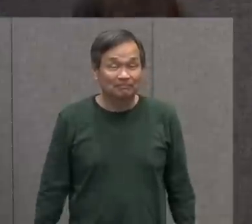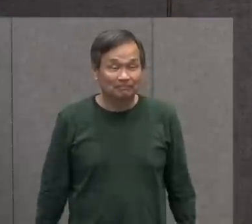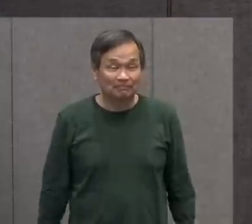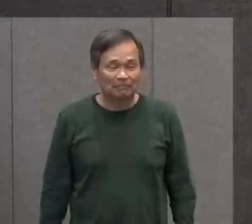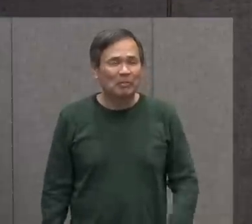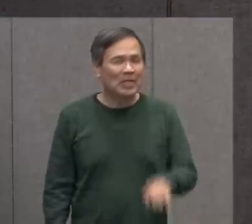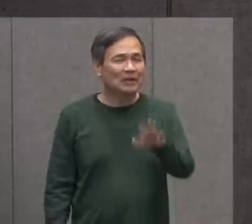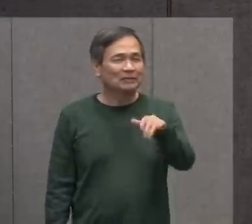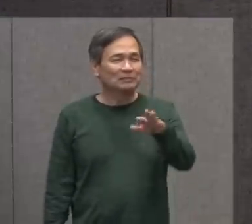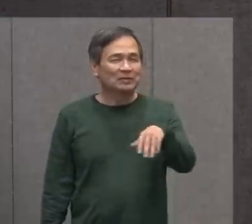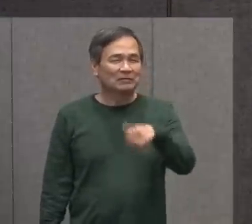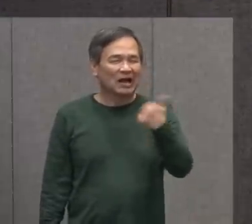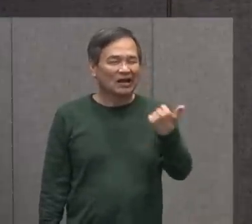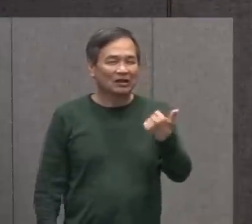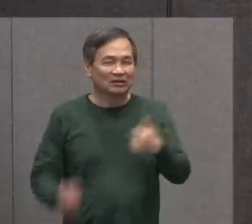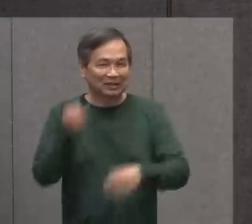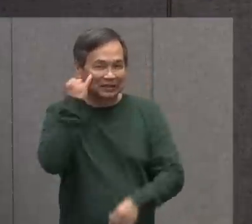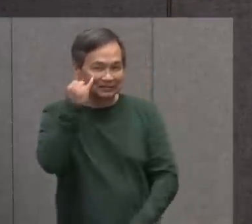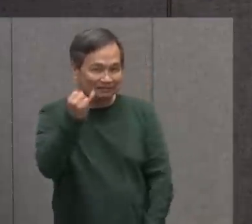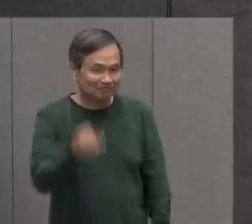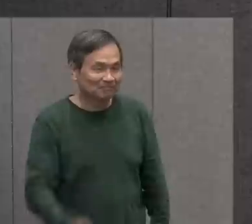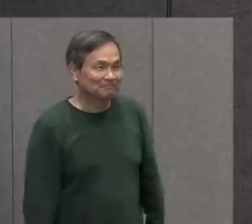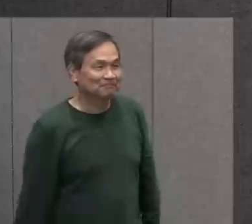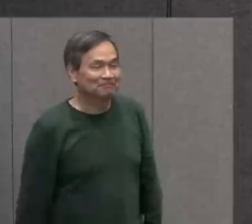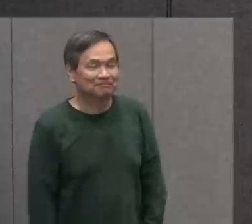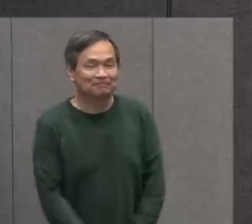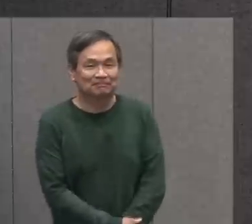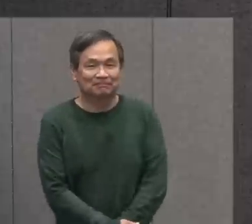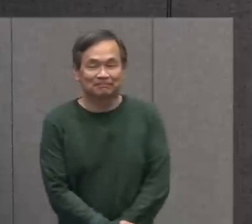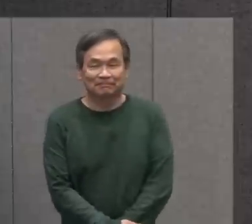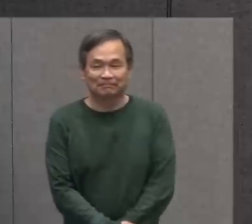Let's try another one.